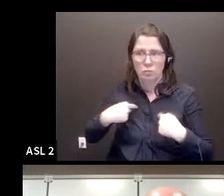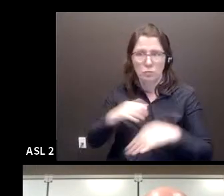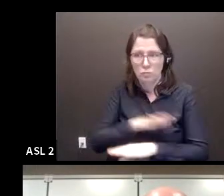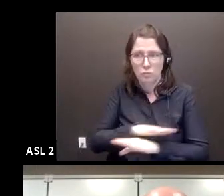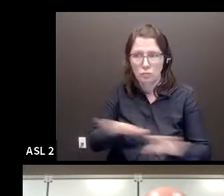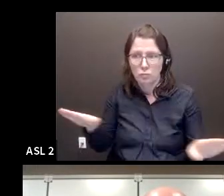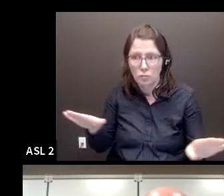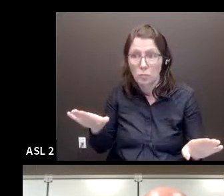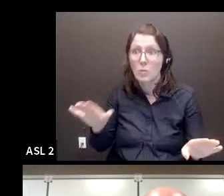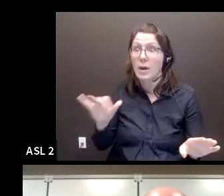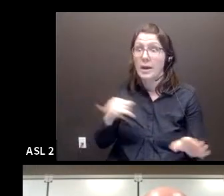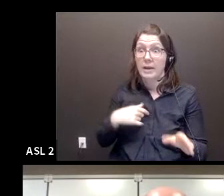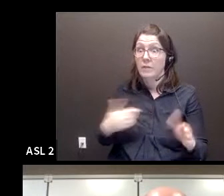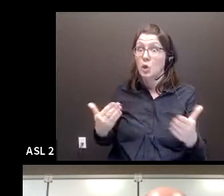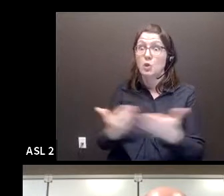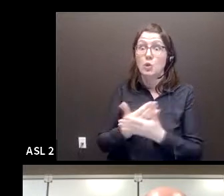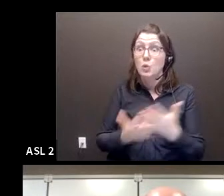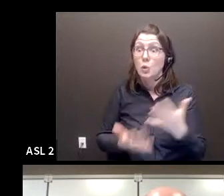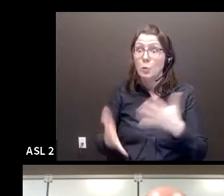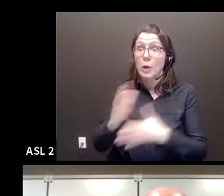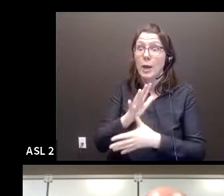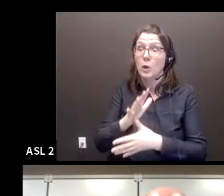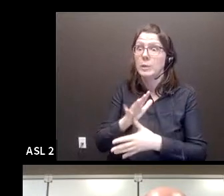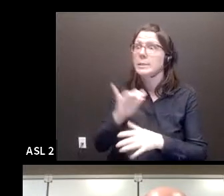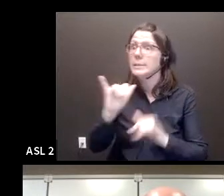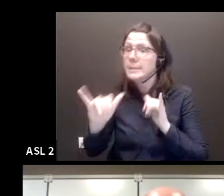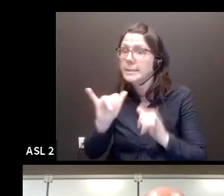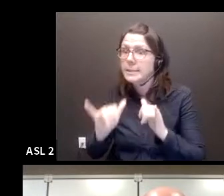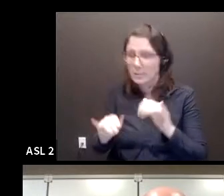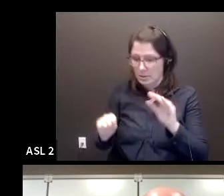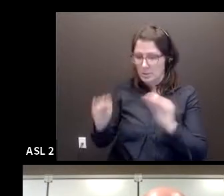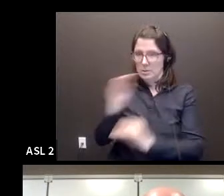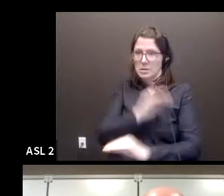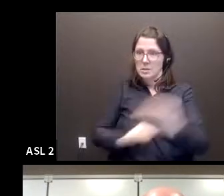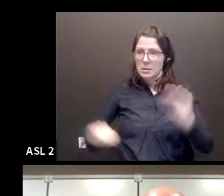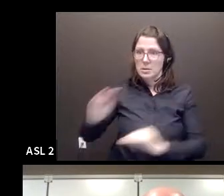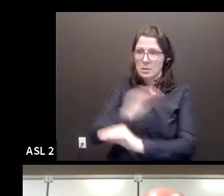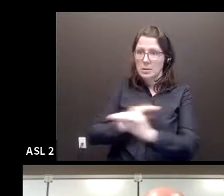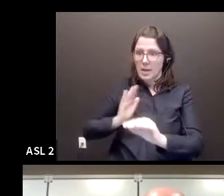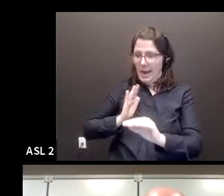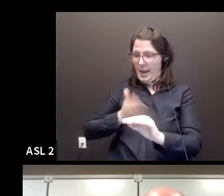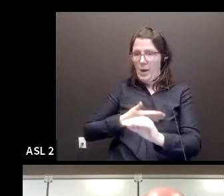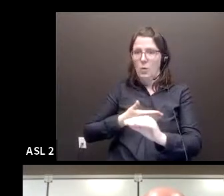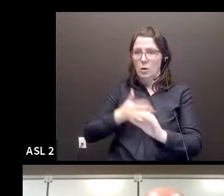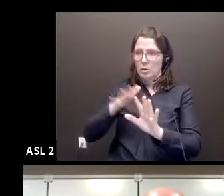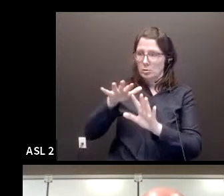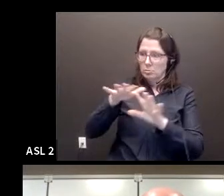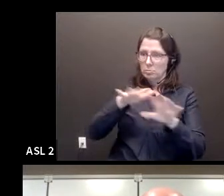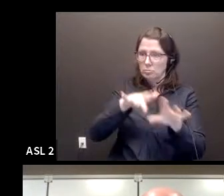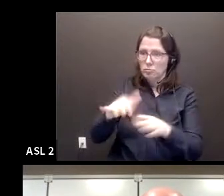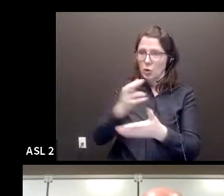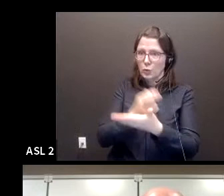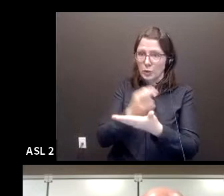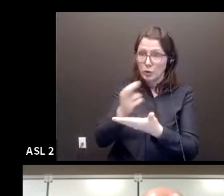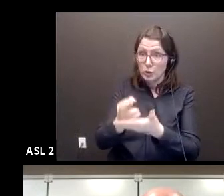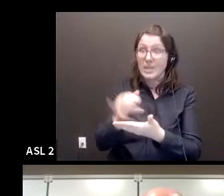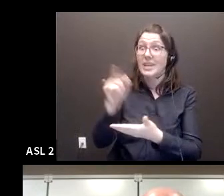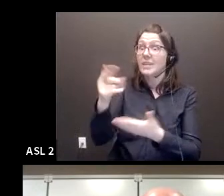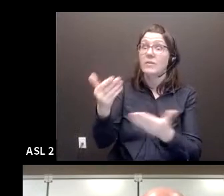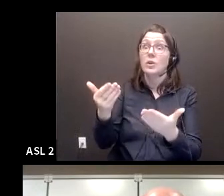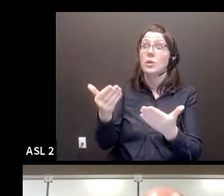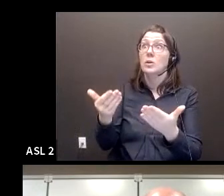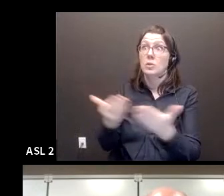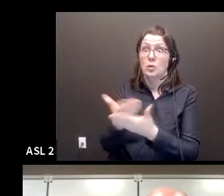realign them with that new set of priorities um if the new set of priorities are very different we may not it may not be just simply a